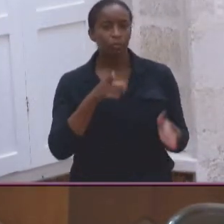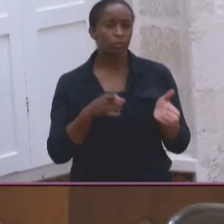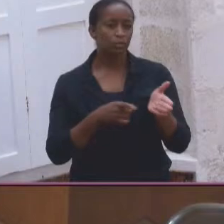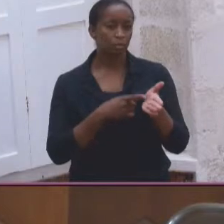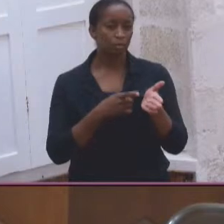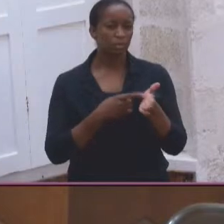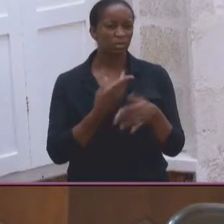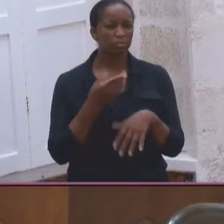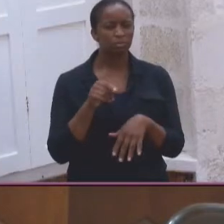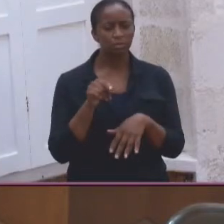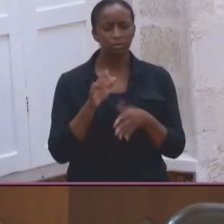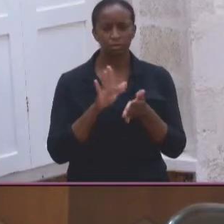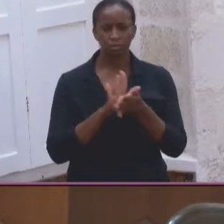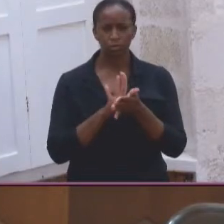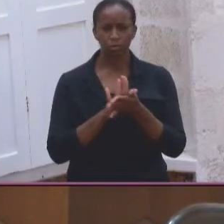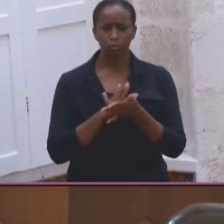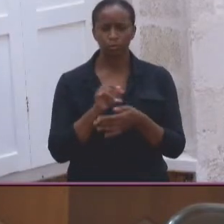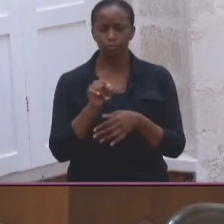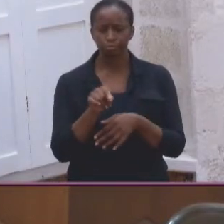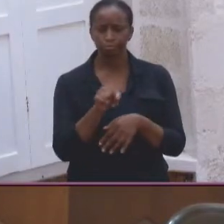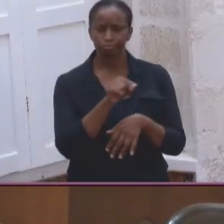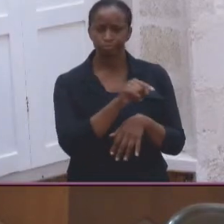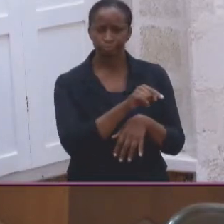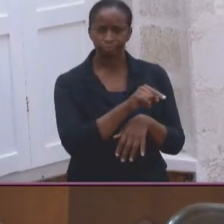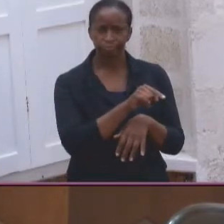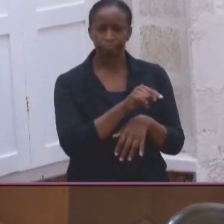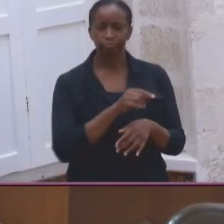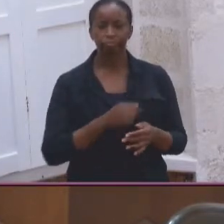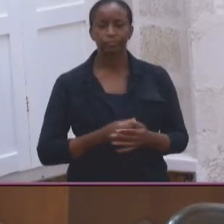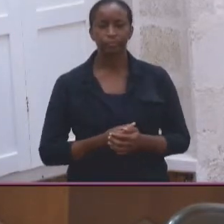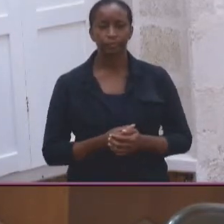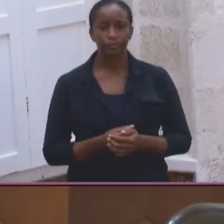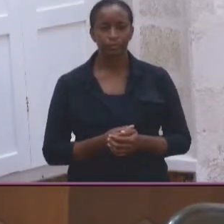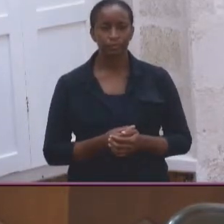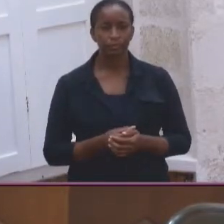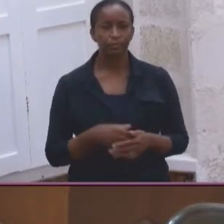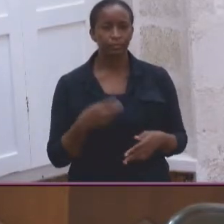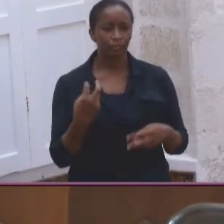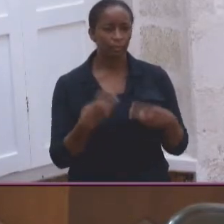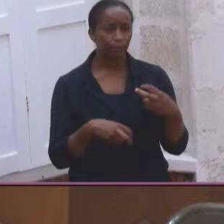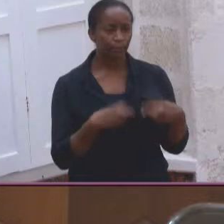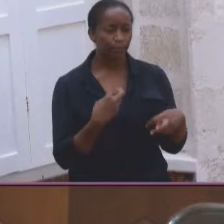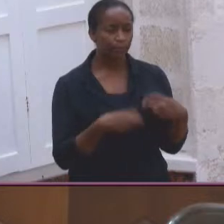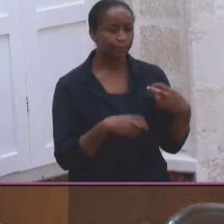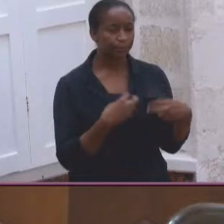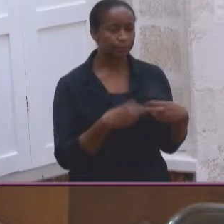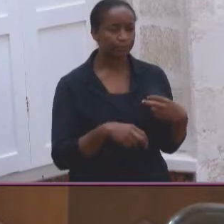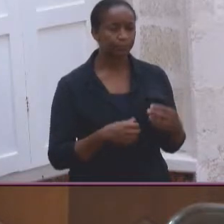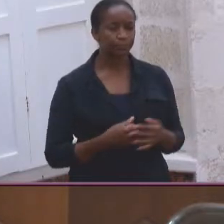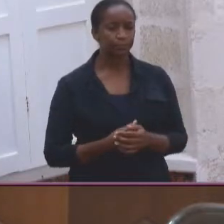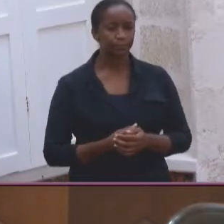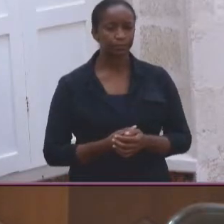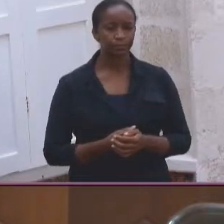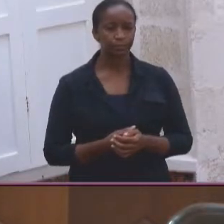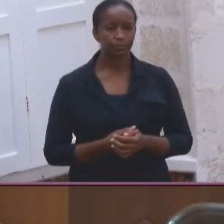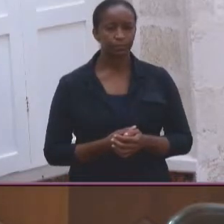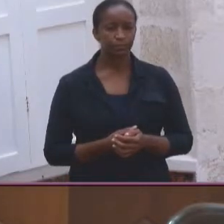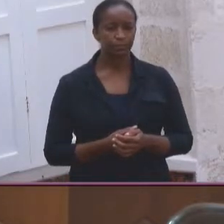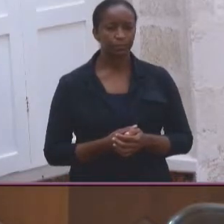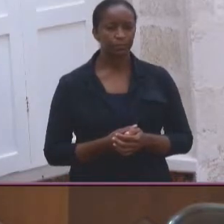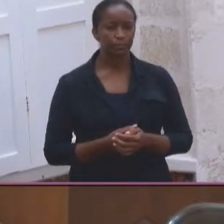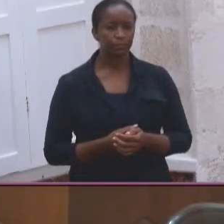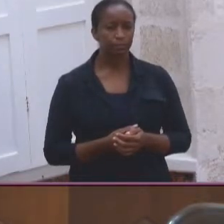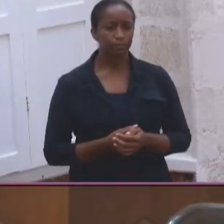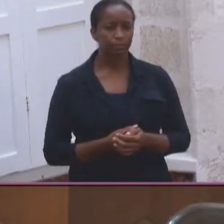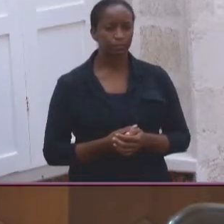persons who ordinarily would not gain any public traction may go and stand in front of a school and pose and have a photo op.